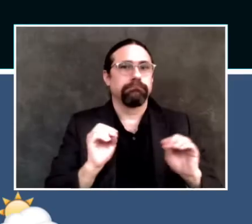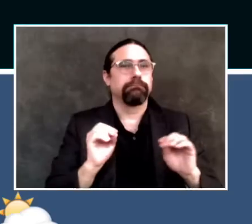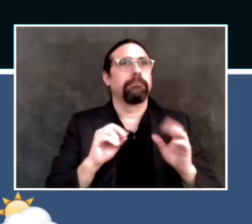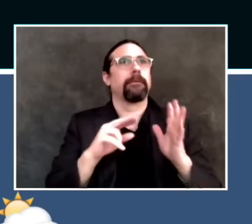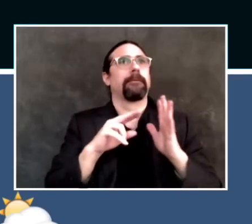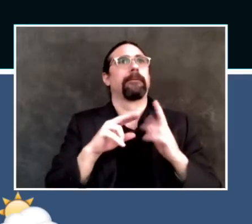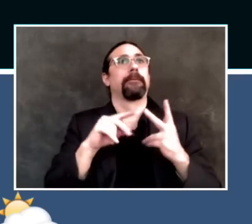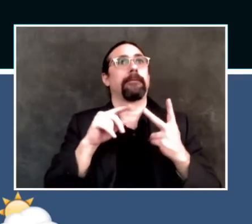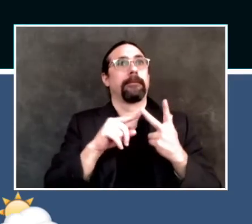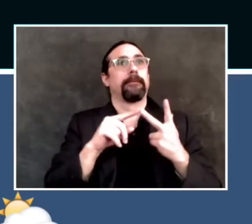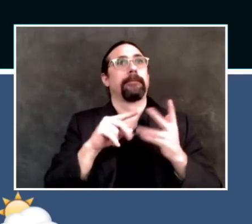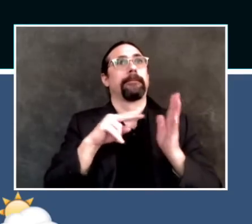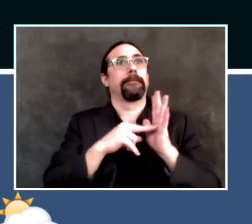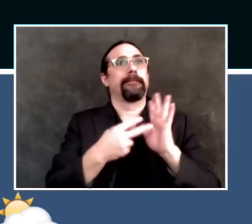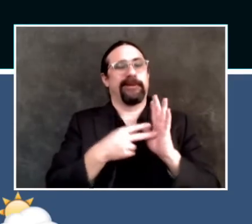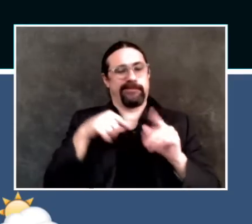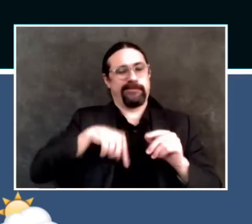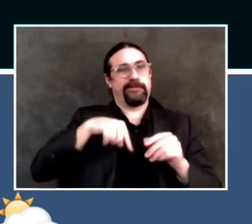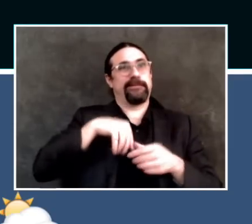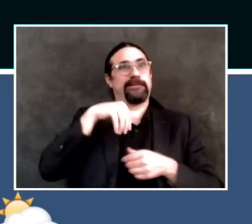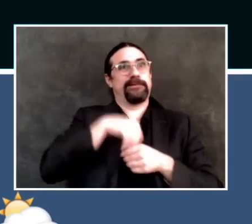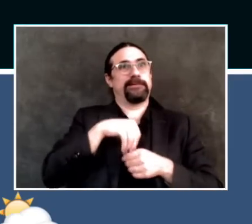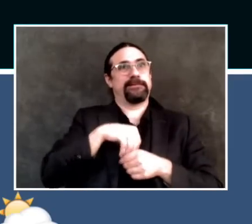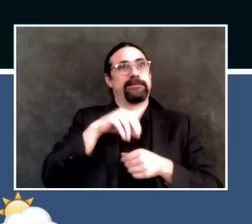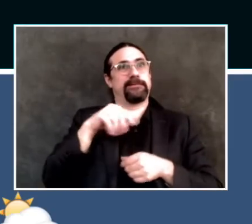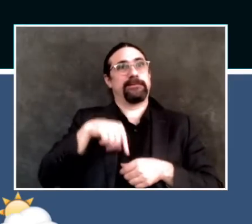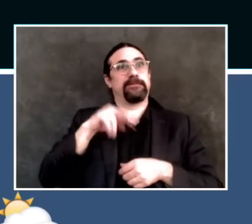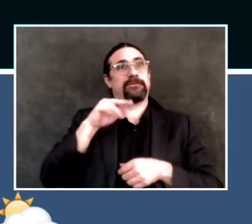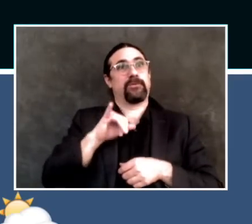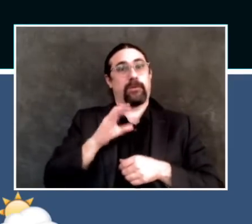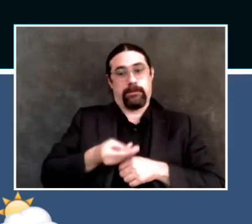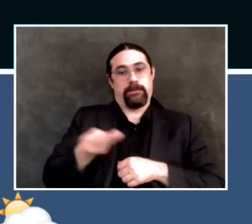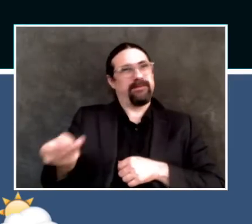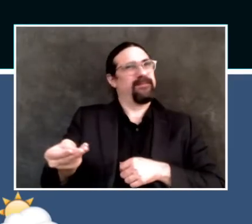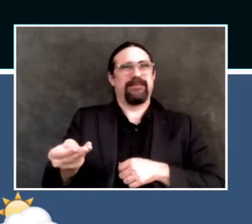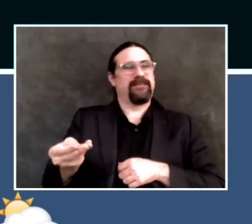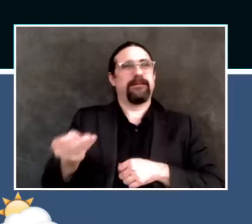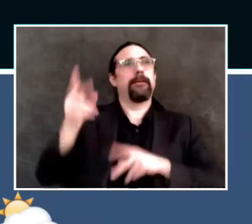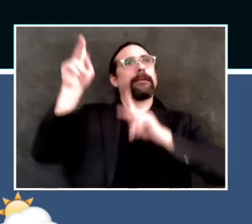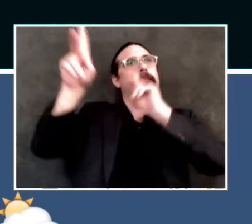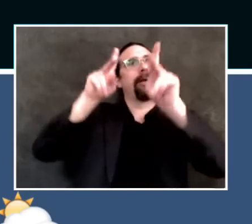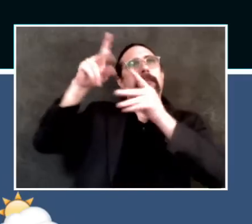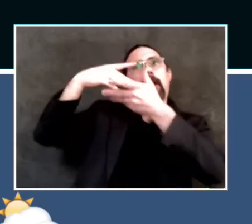coronavirus. But there is a phase, and we can actually describe it now,